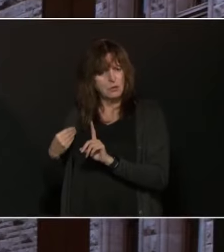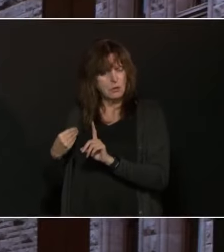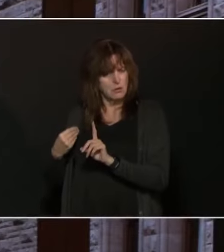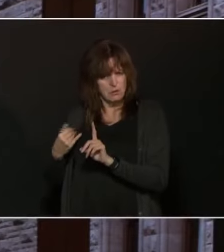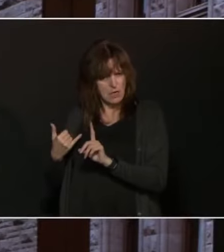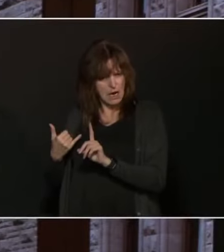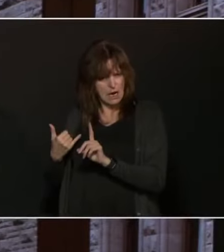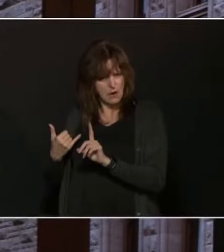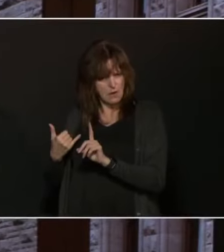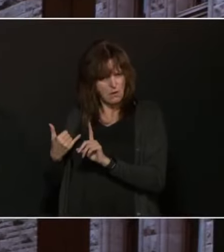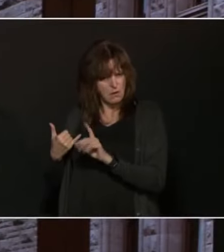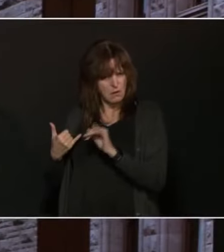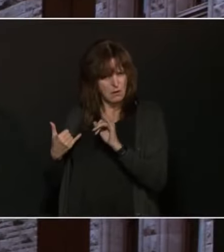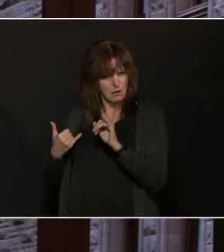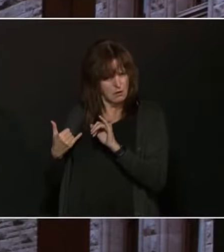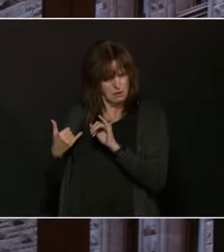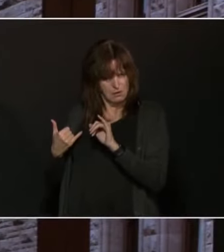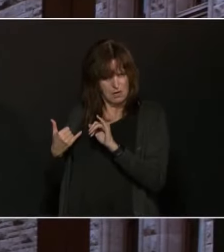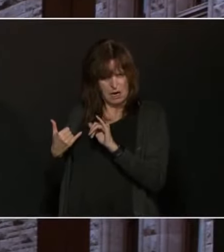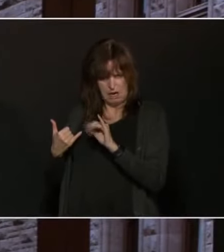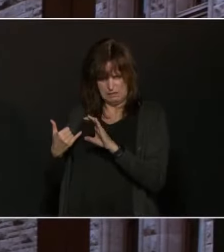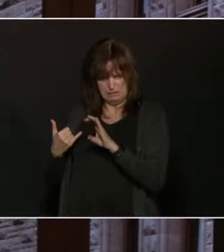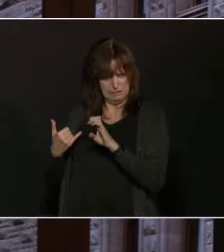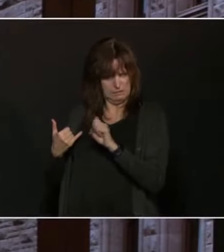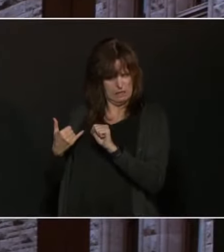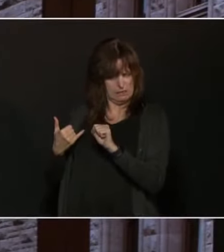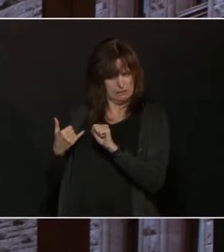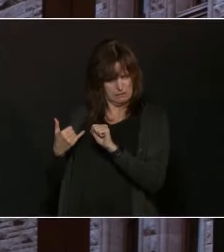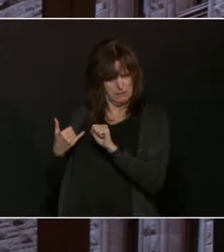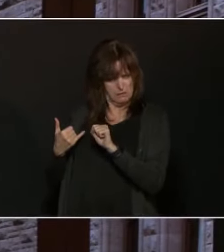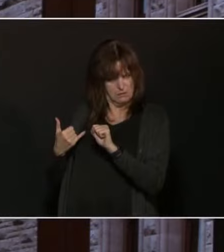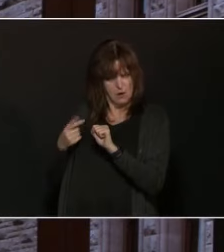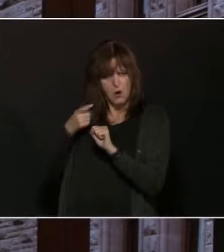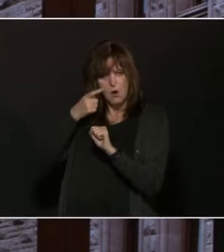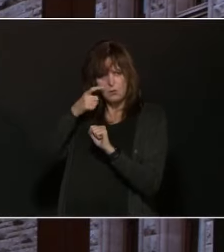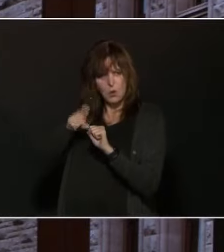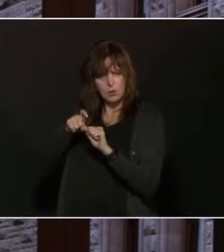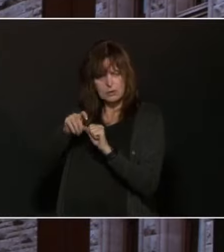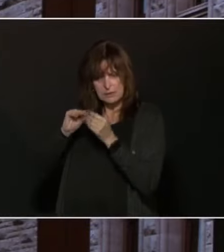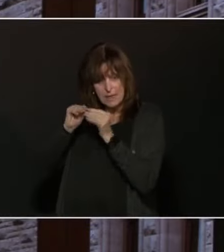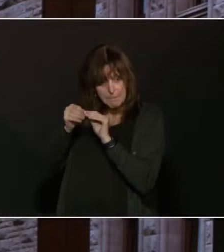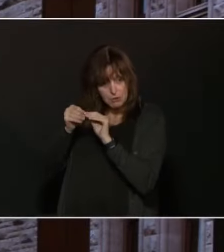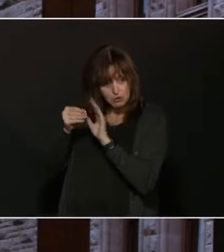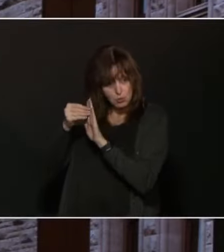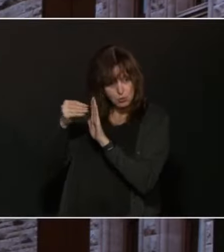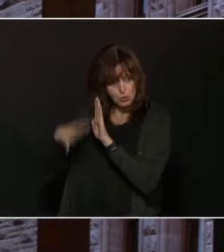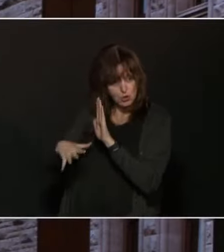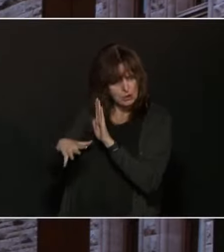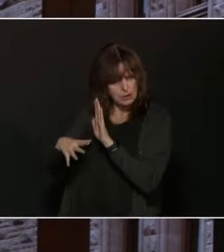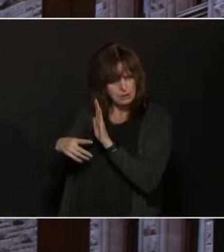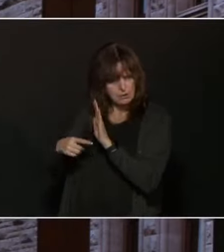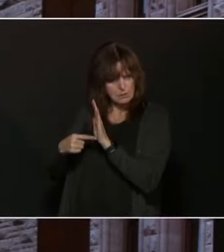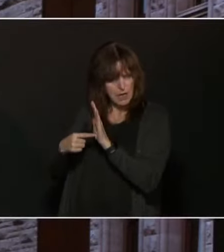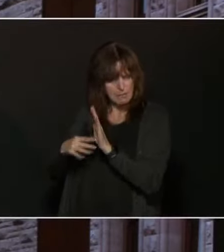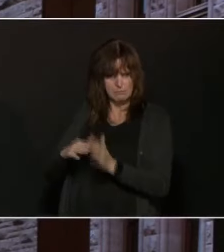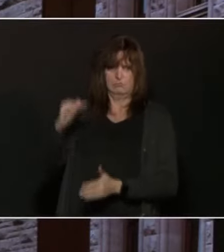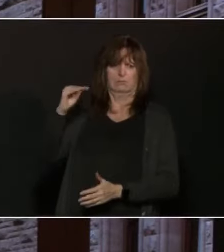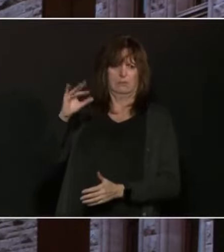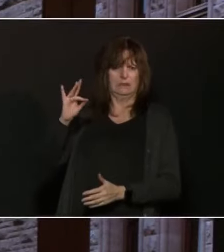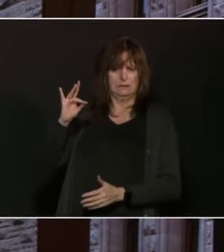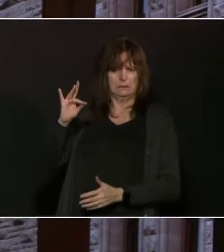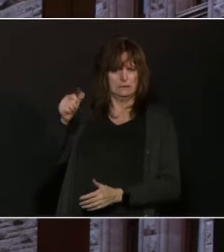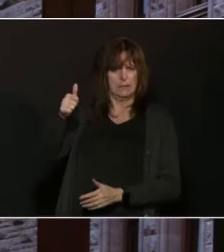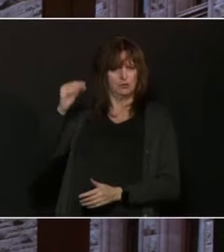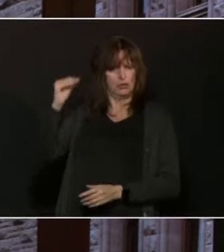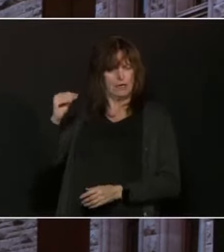ICES, they noted that those rates had gone up considerably to 8 to 12 to 13% in various groups. And so we were left to look at that